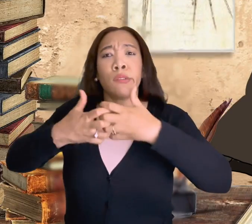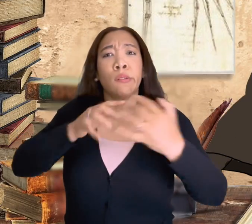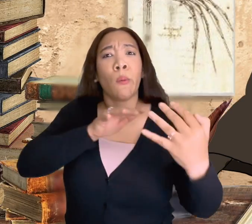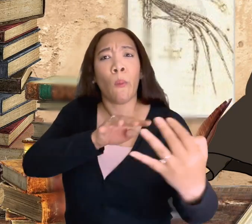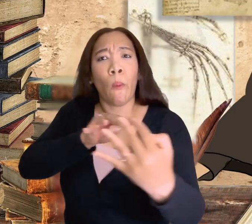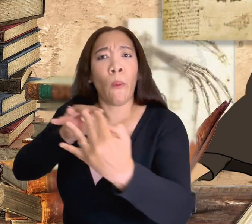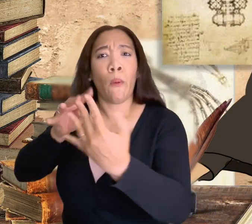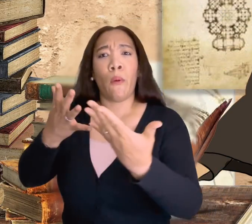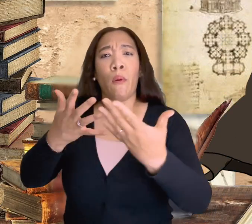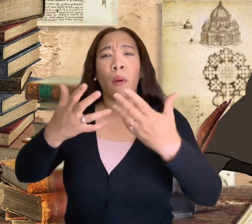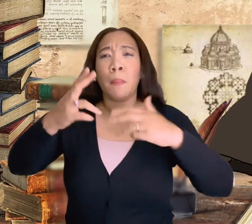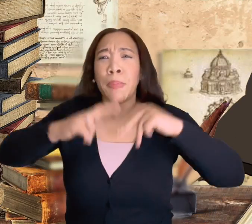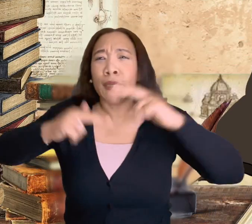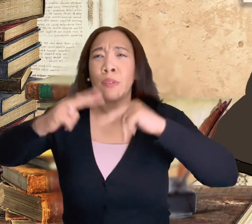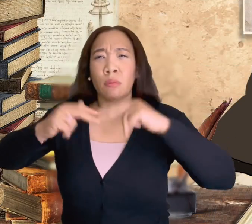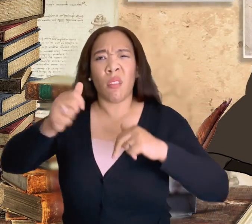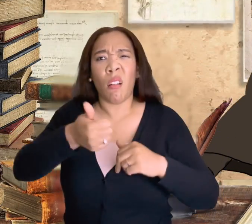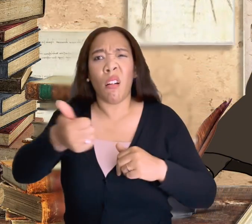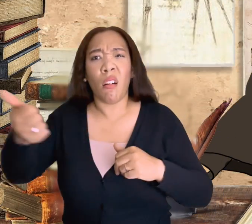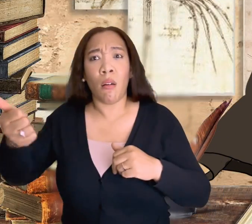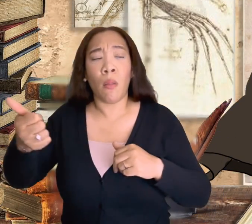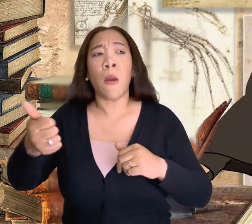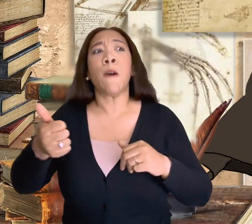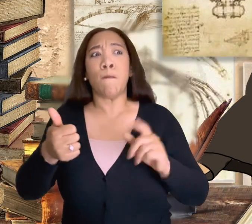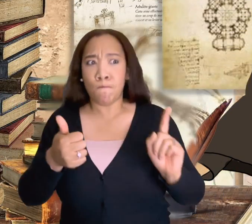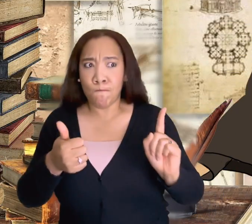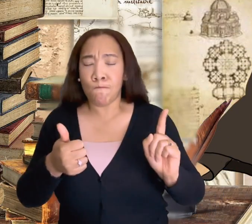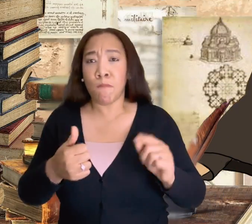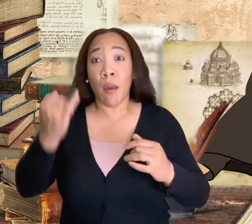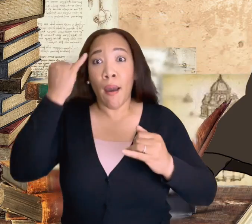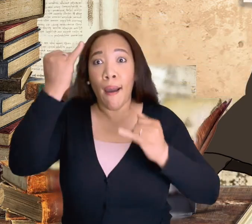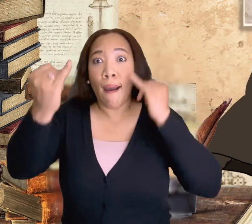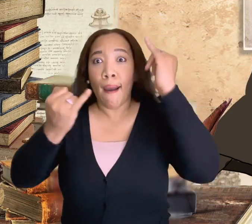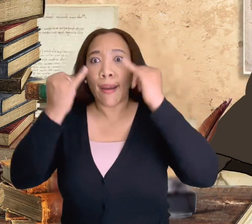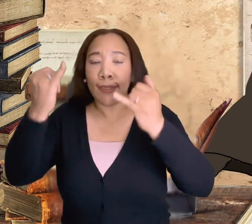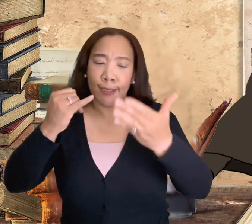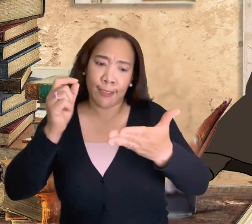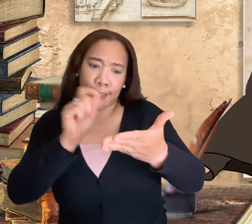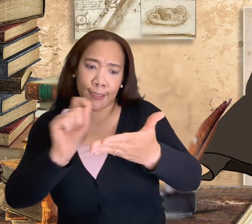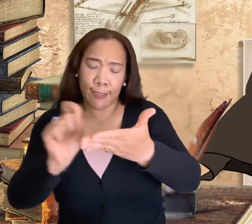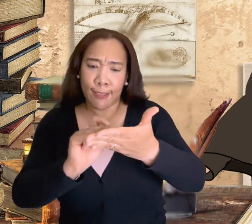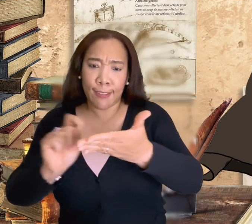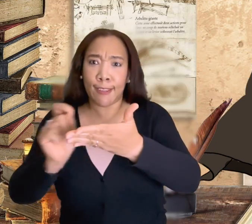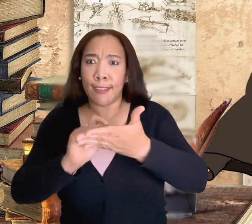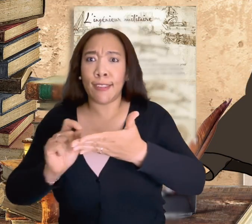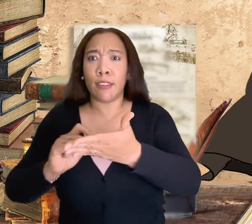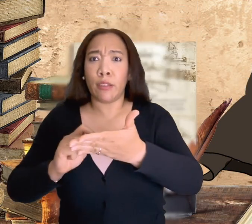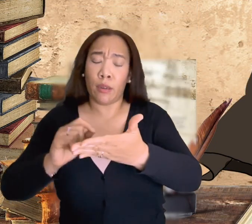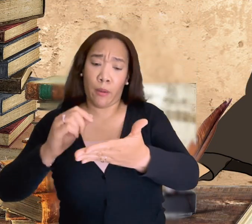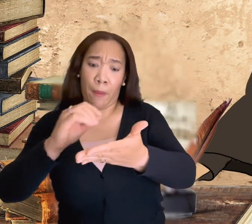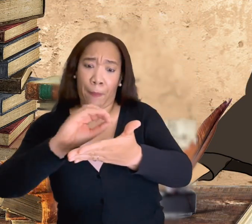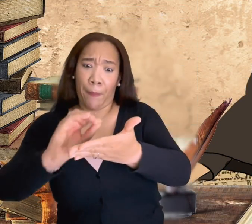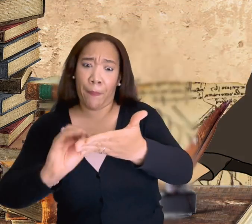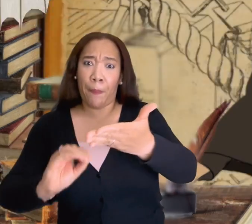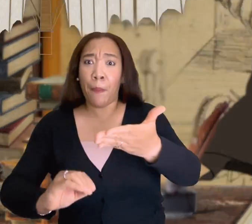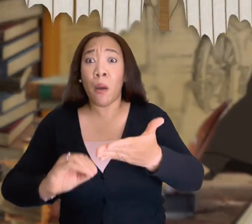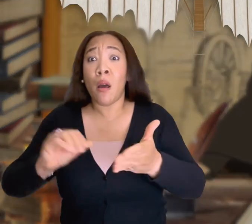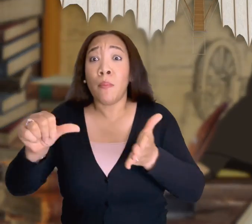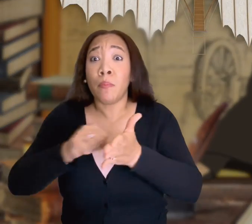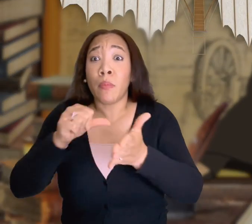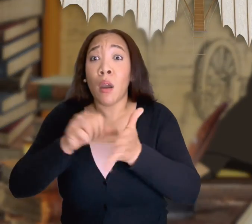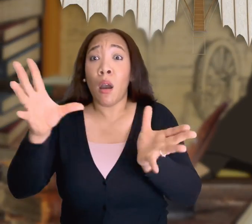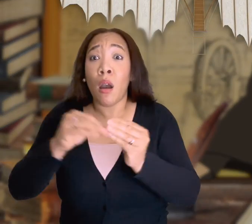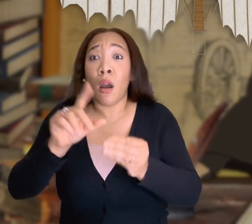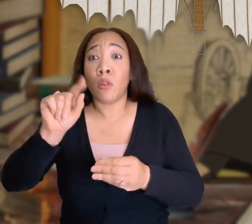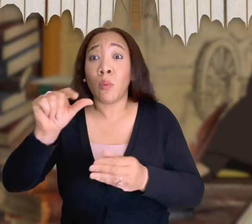over 20,000 pages of ideas. Hundreds of years later, some of these ideas and drawings